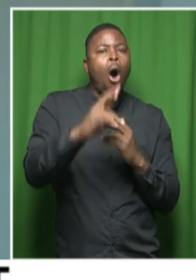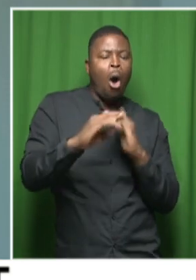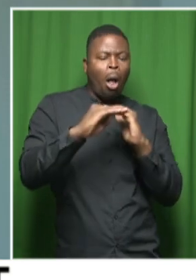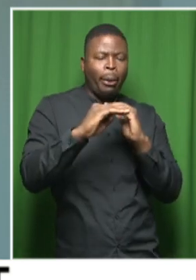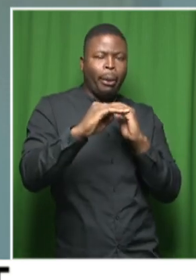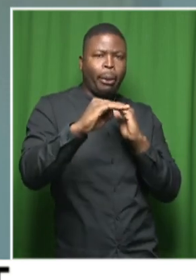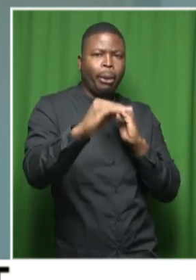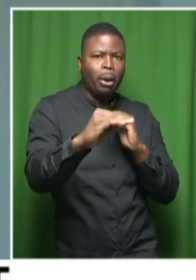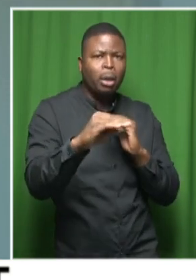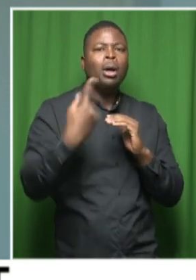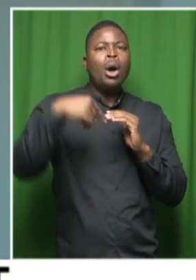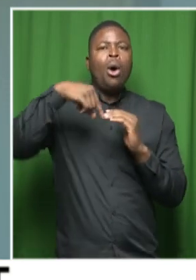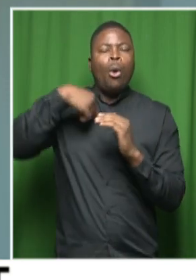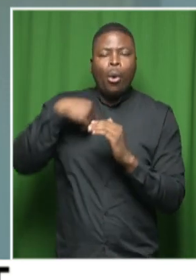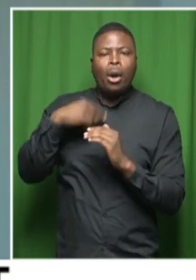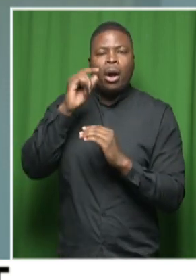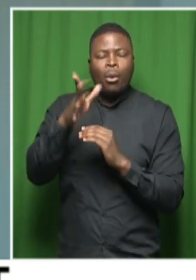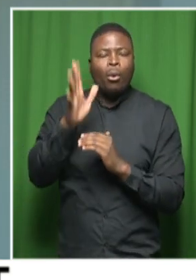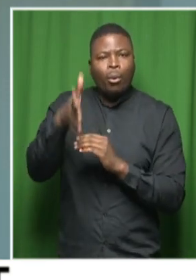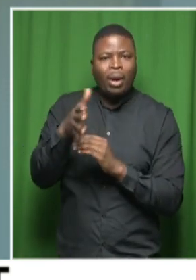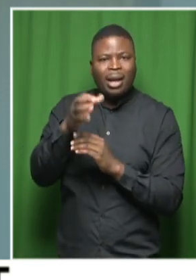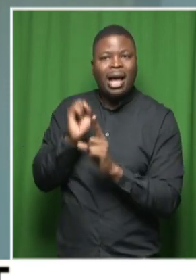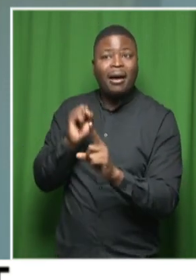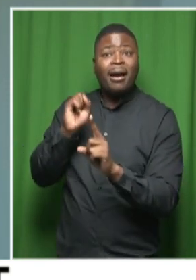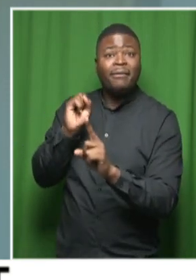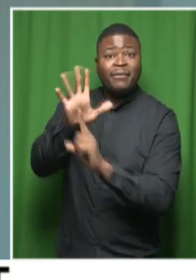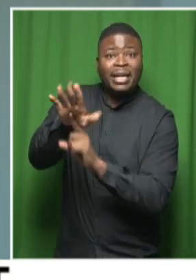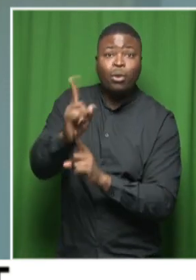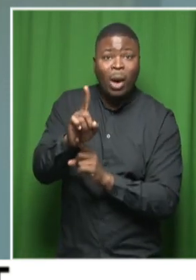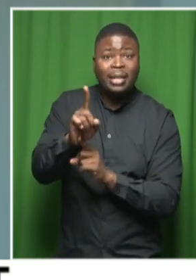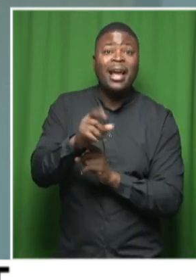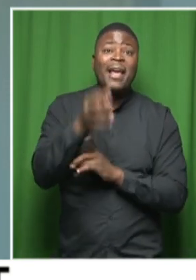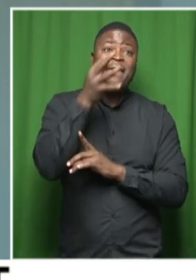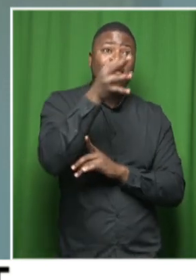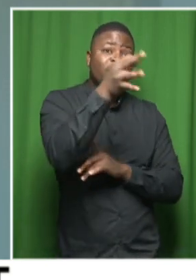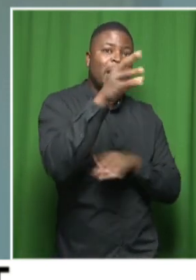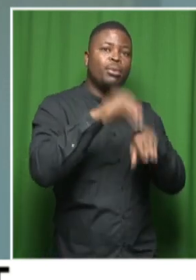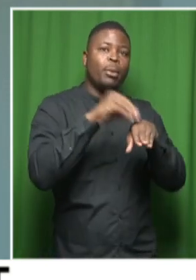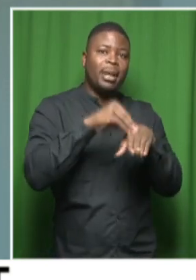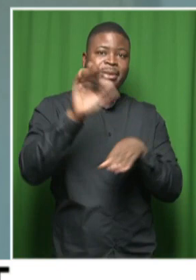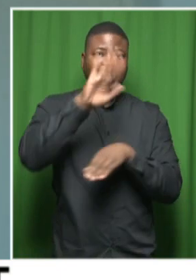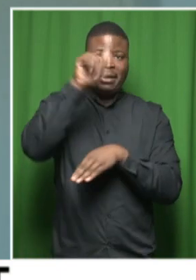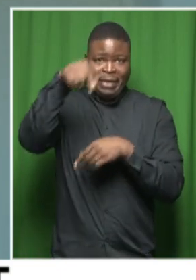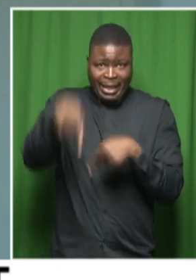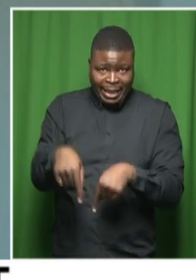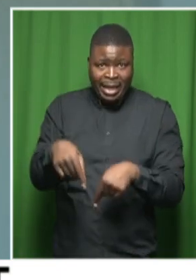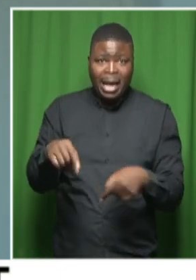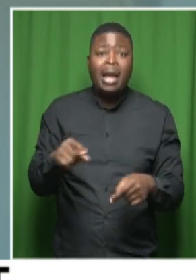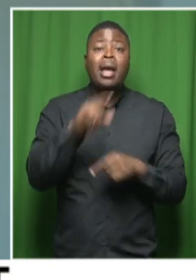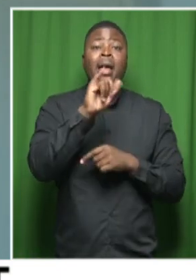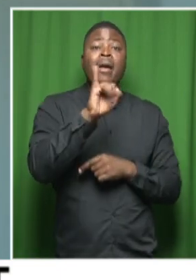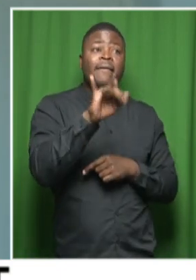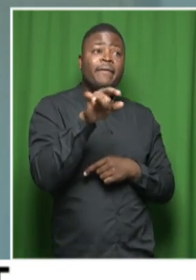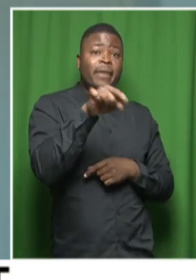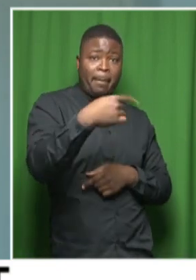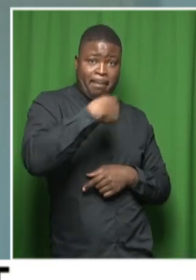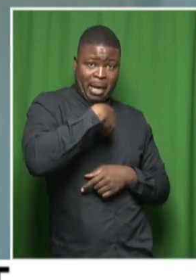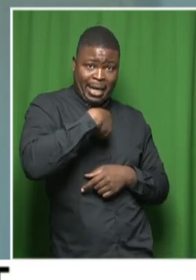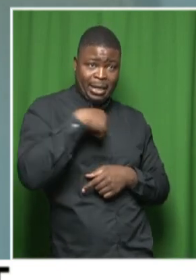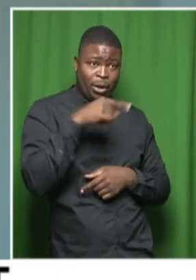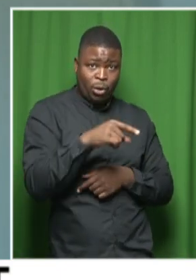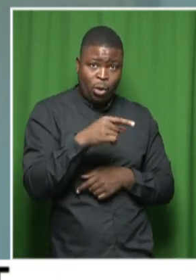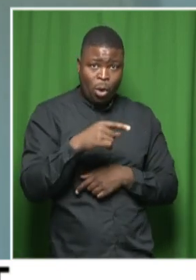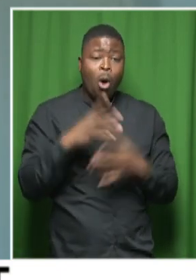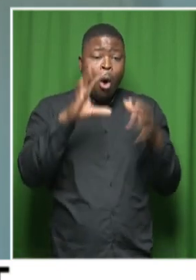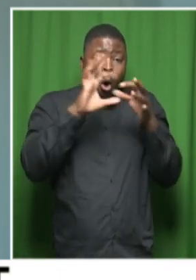passing on the future problems of this country? Because it means that if you and I are not able to sustain our